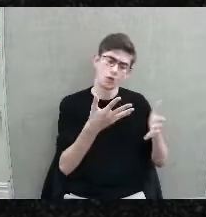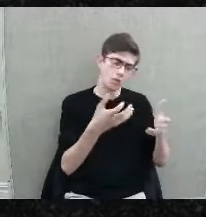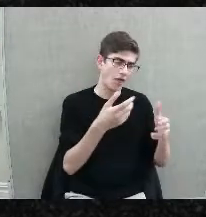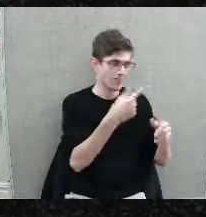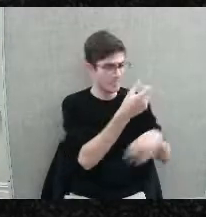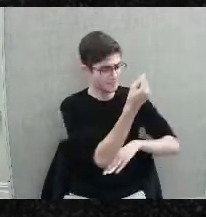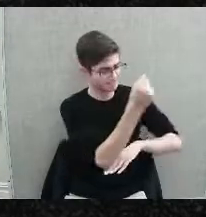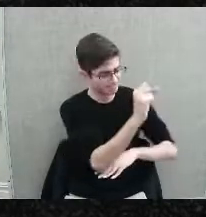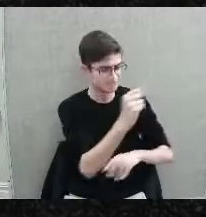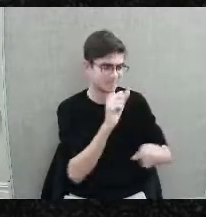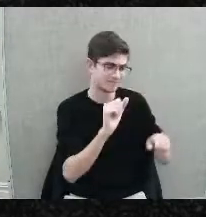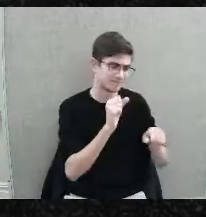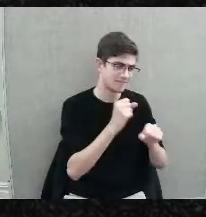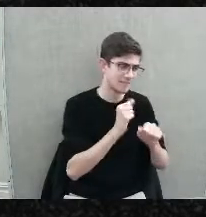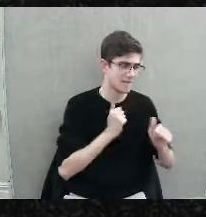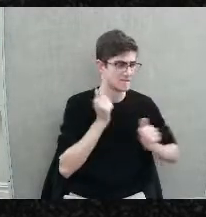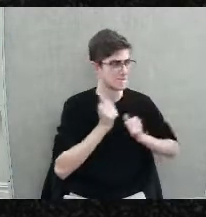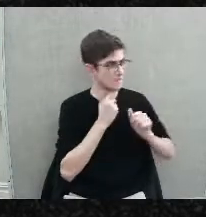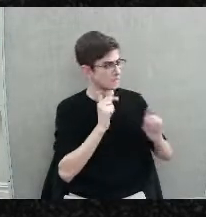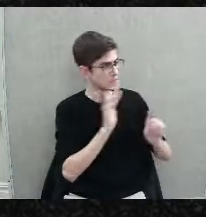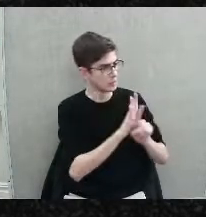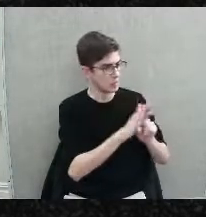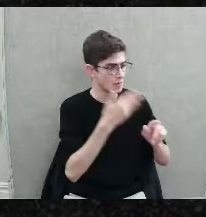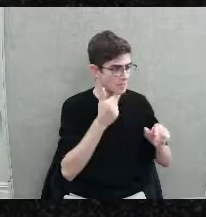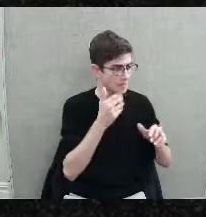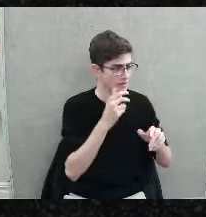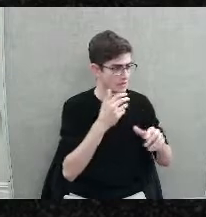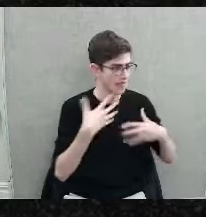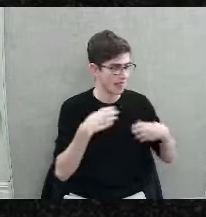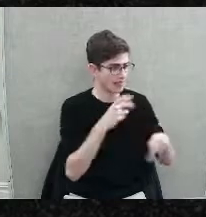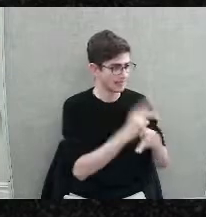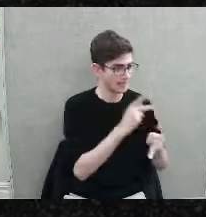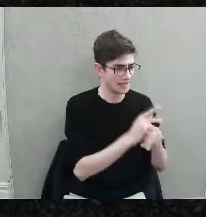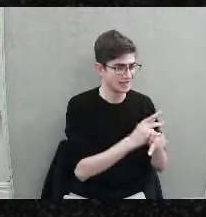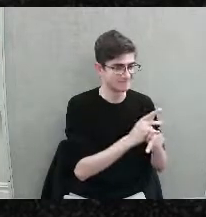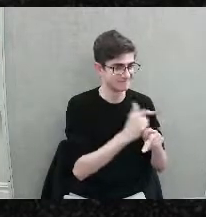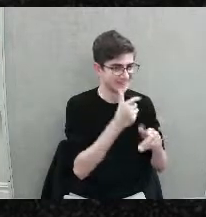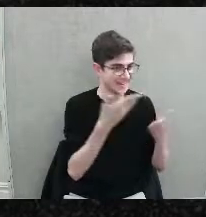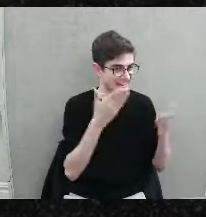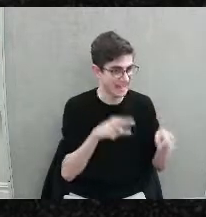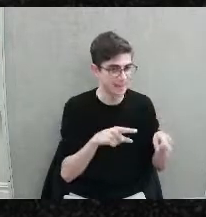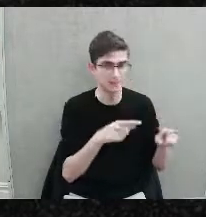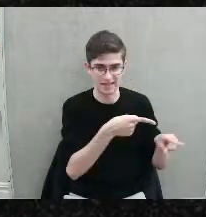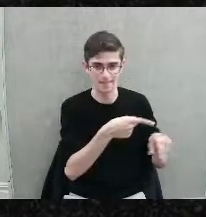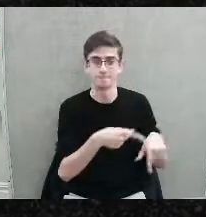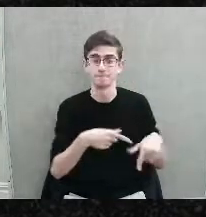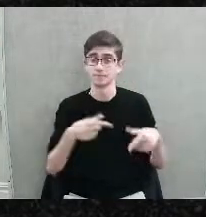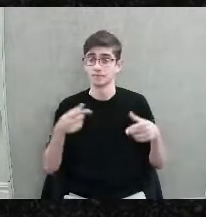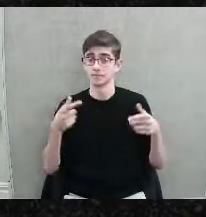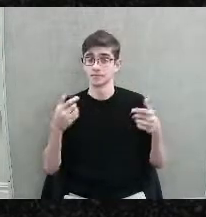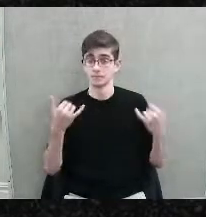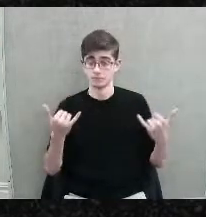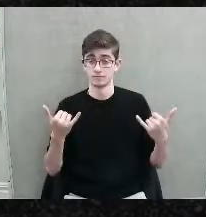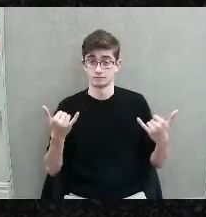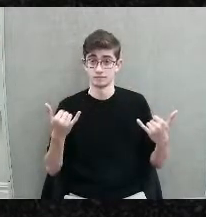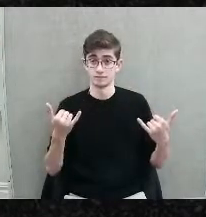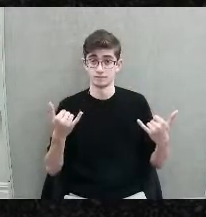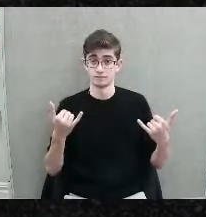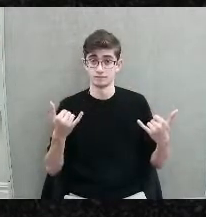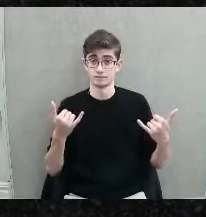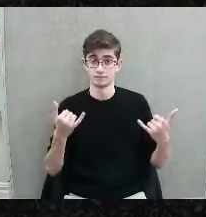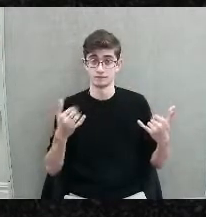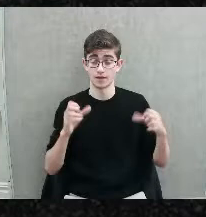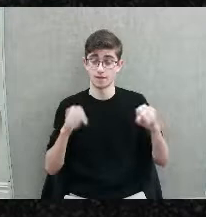healthcare in terms of HIV, what's happened is that not only that possibility is now